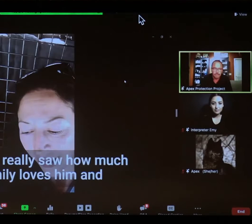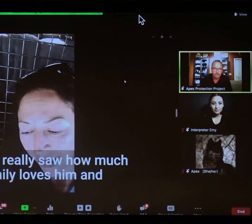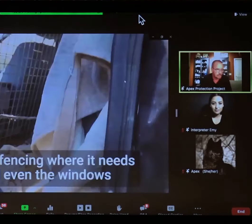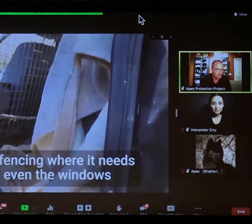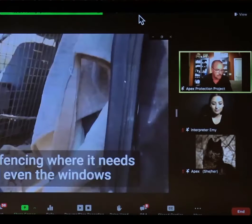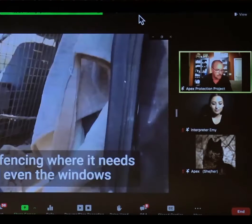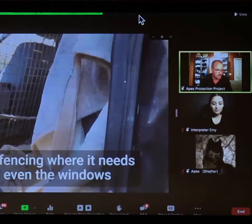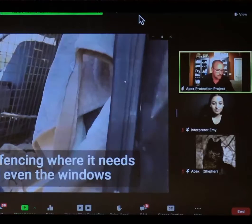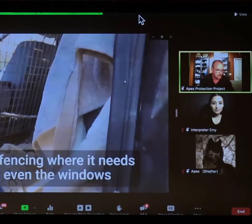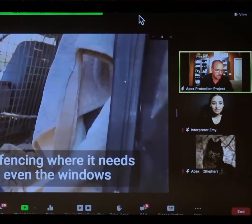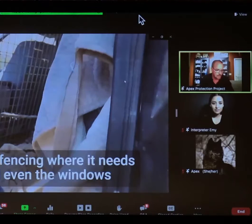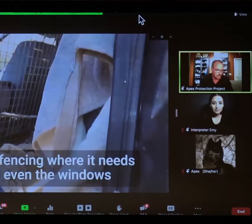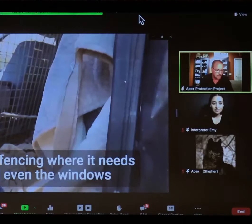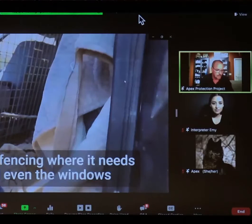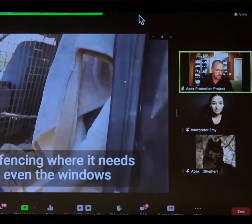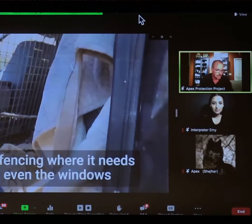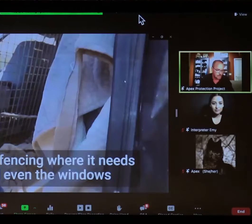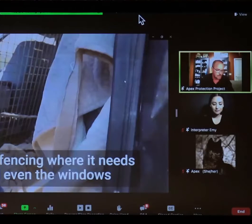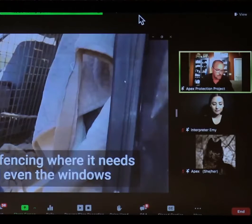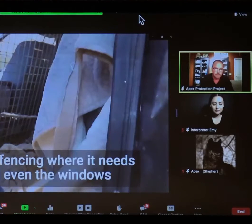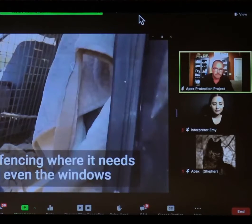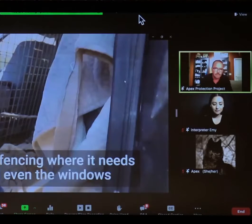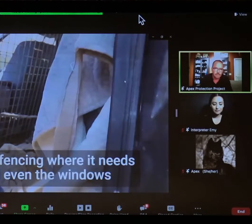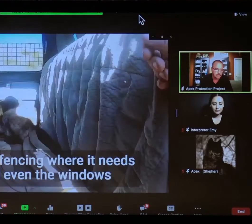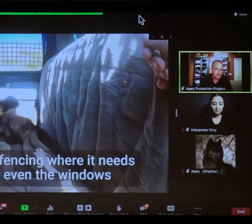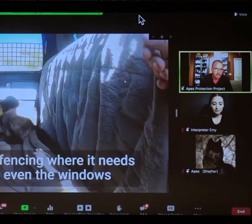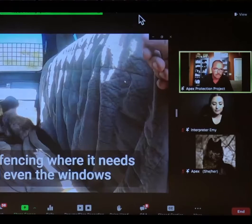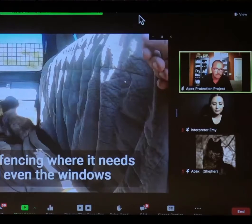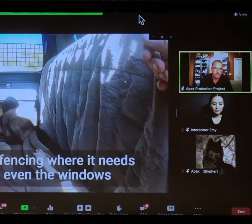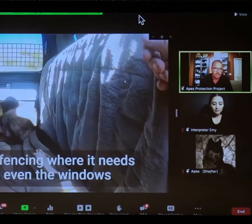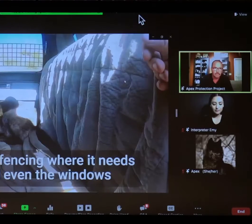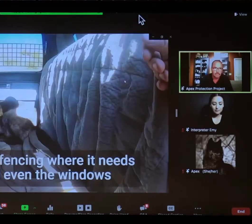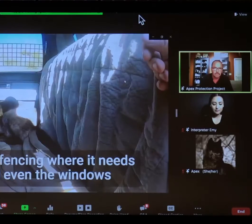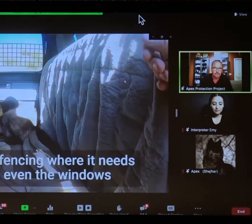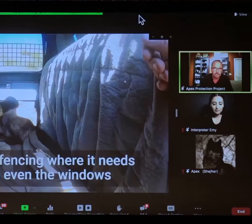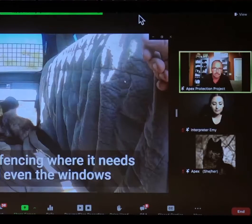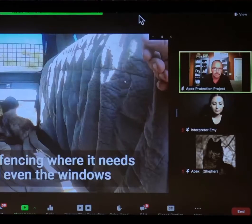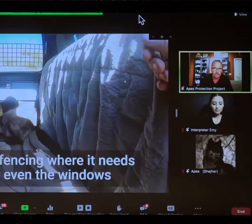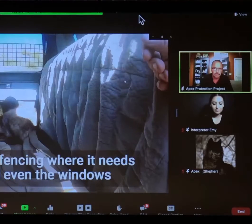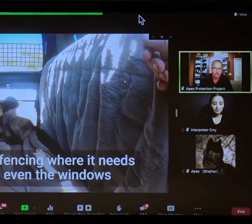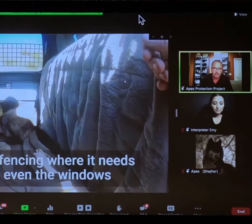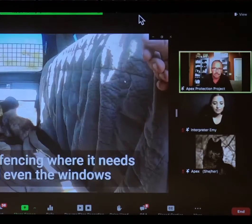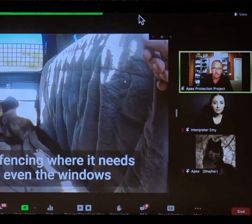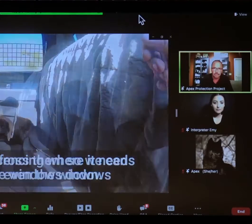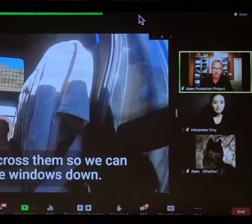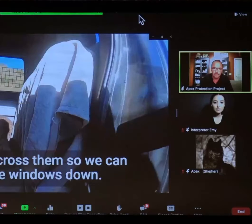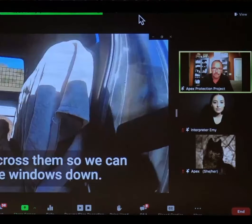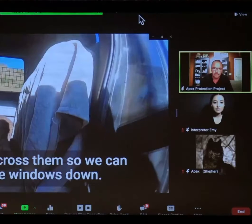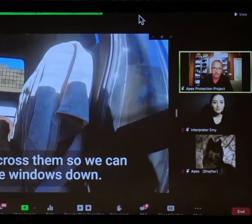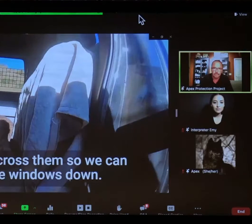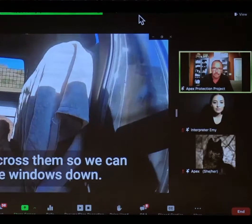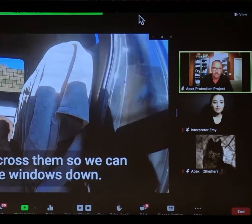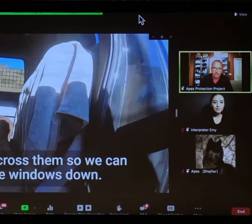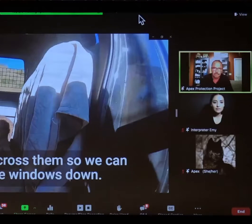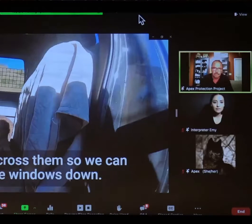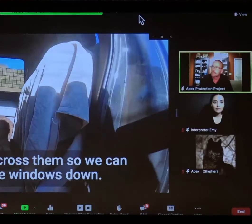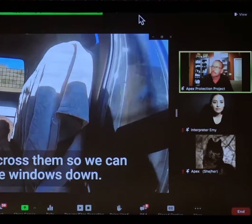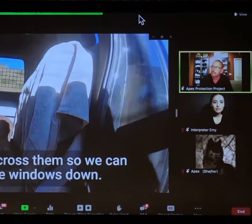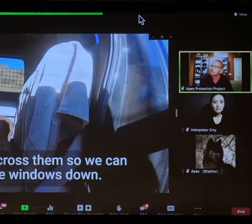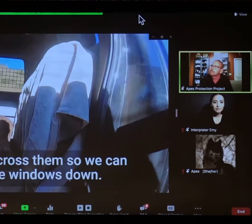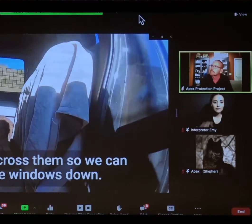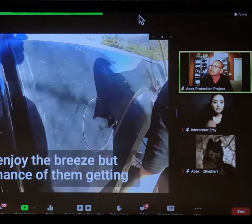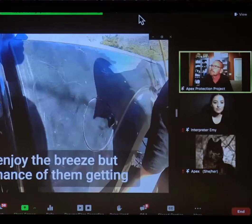the fencing where it needs to be, and even the windows have bars across them so we can bring the windows down. They can enjoy the breeze, but there's no chance